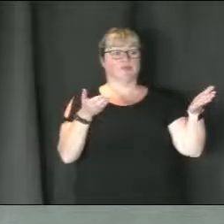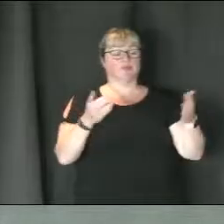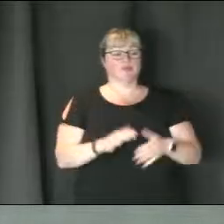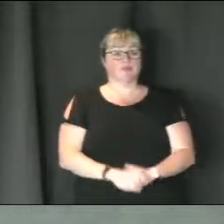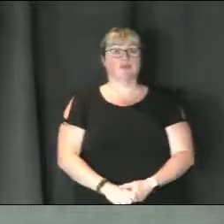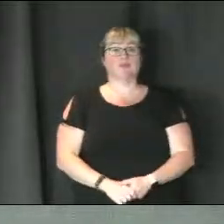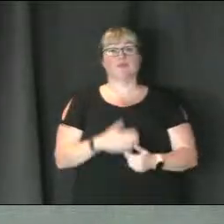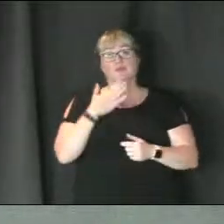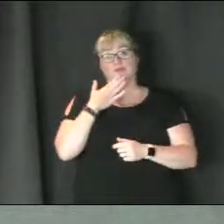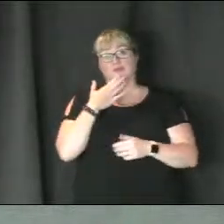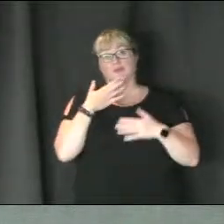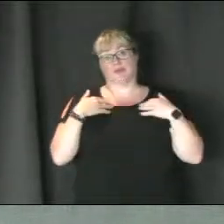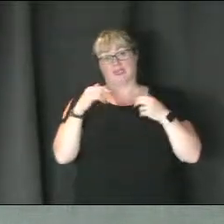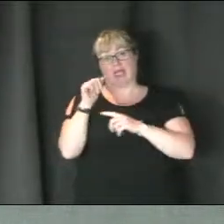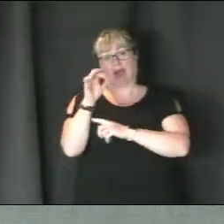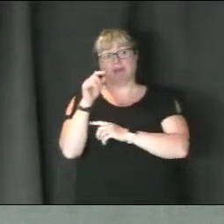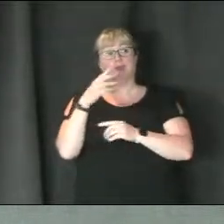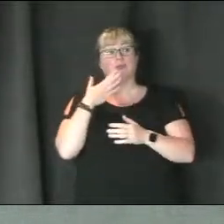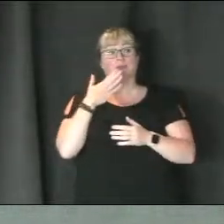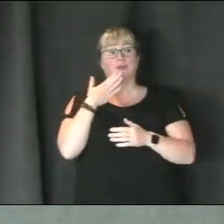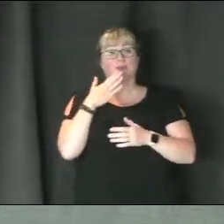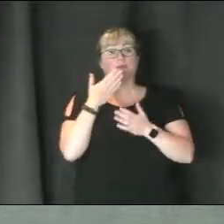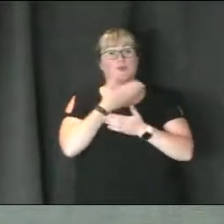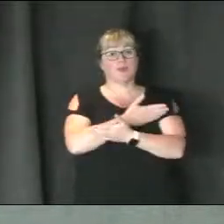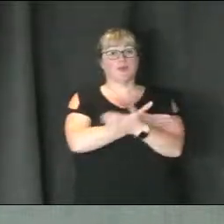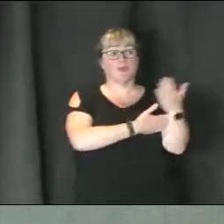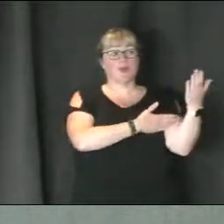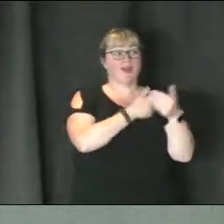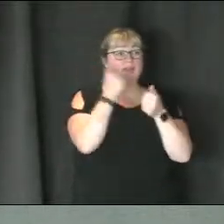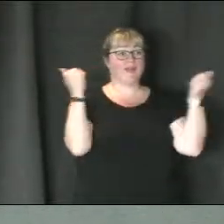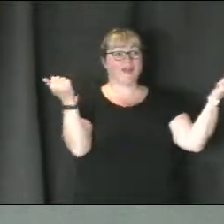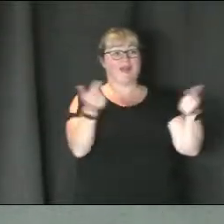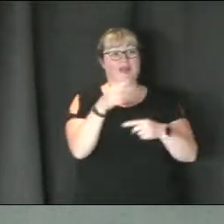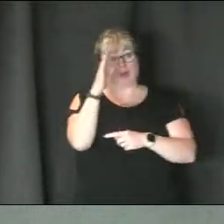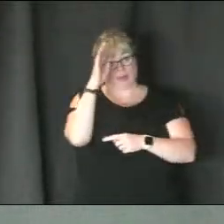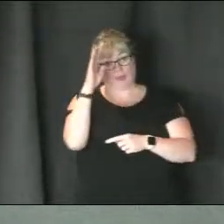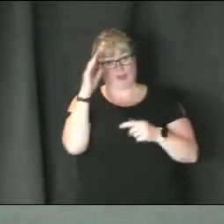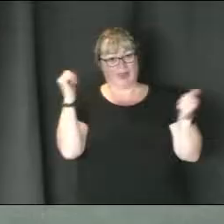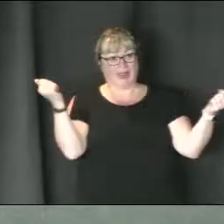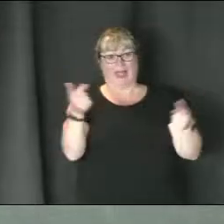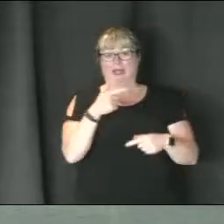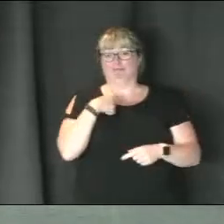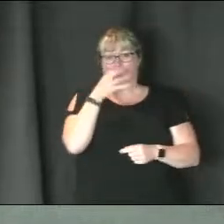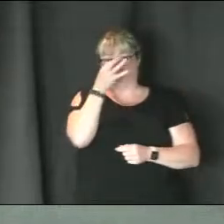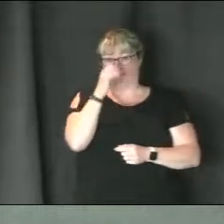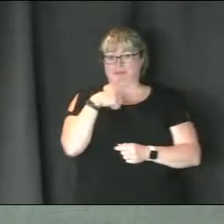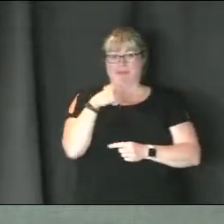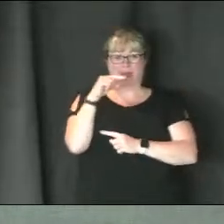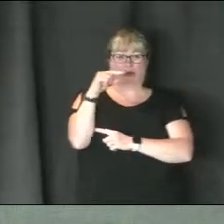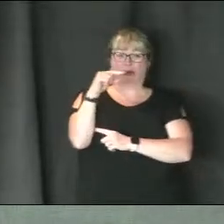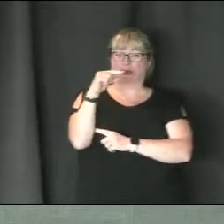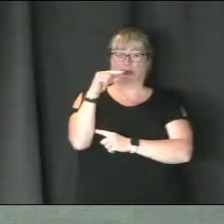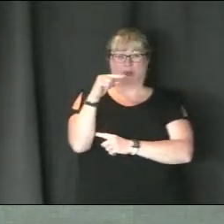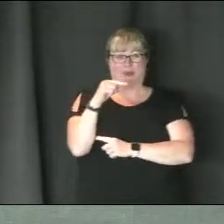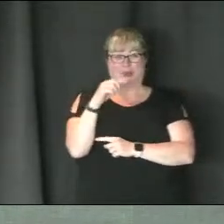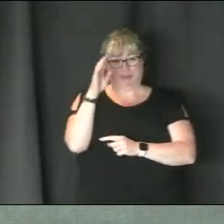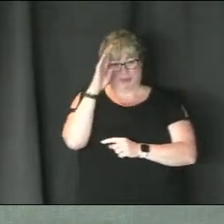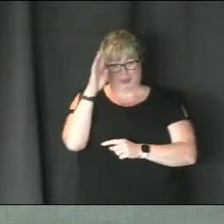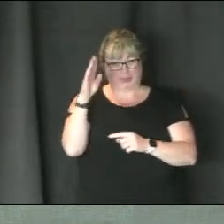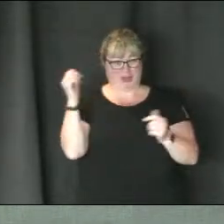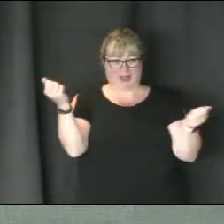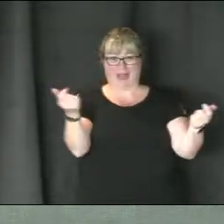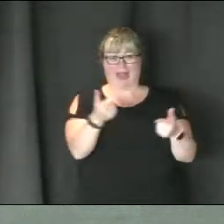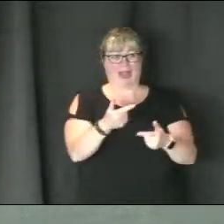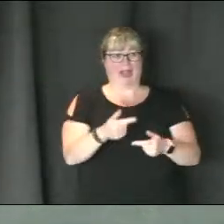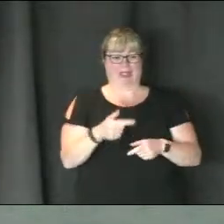Thank you, Minister Abbott, and good morning, everyone. Bonjour à tous. That's all the French you'll get out of me. Apologies.